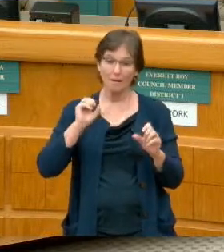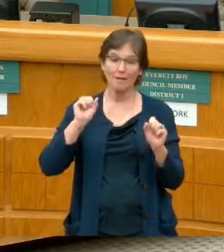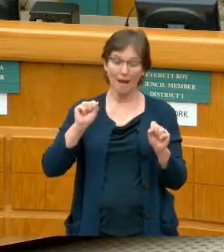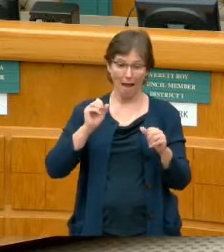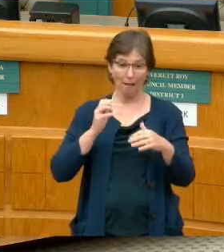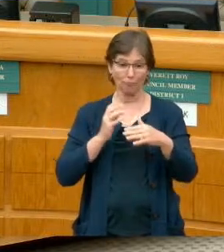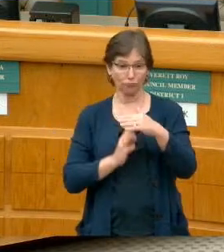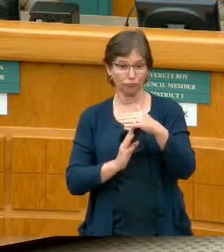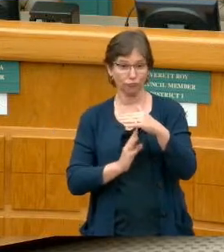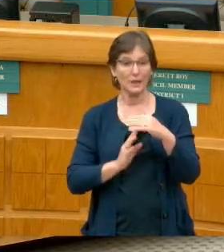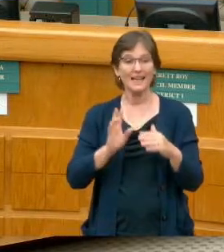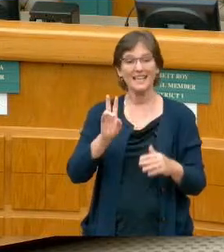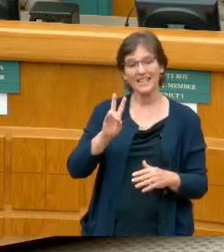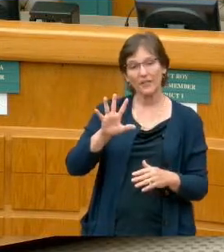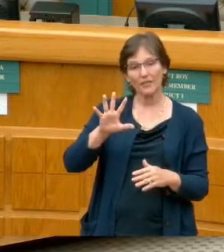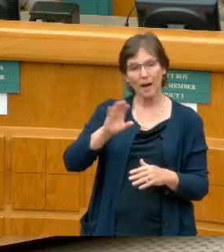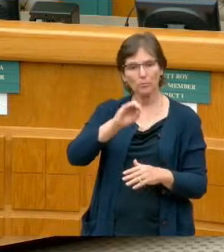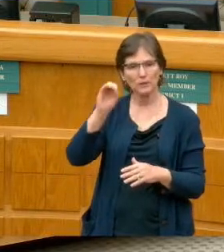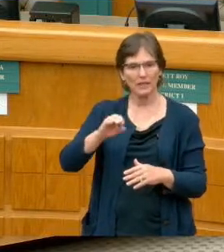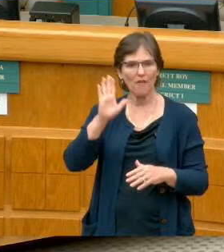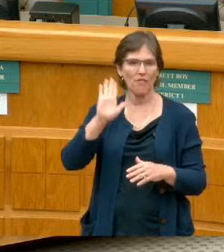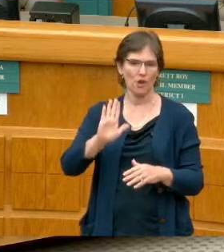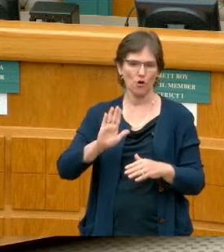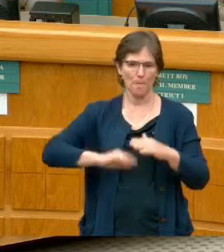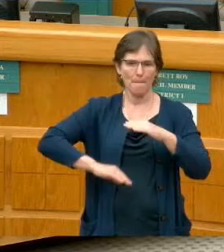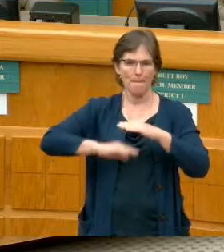libraries, and gyms.